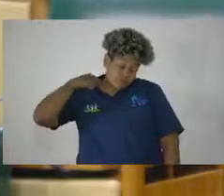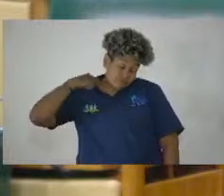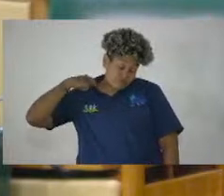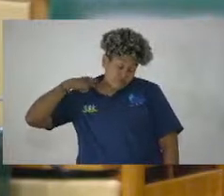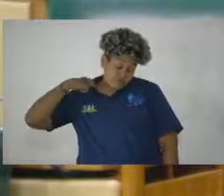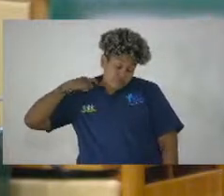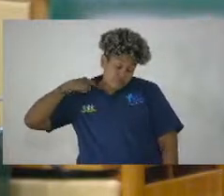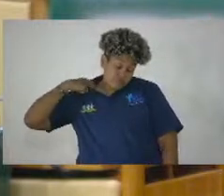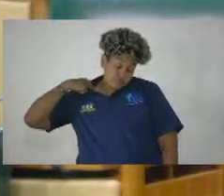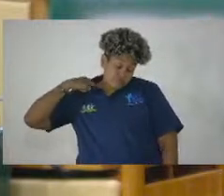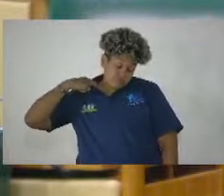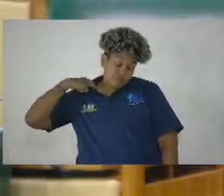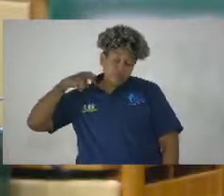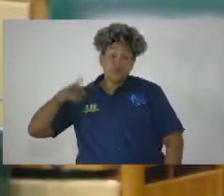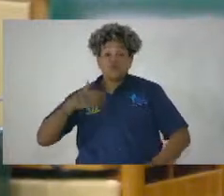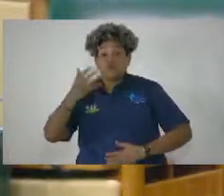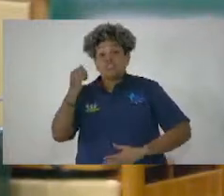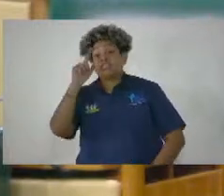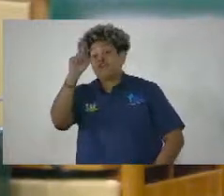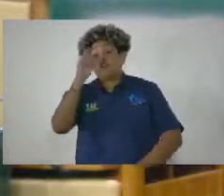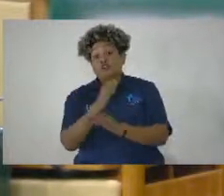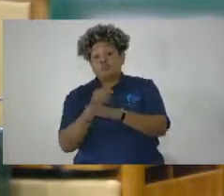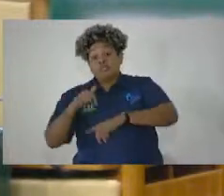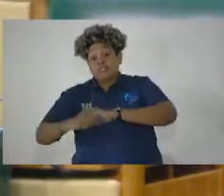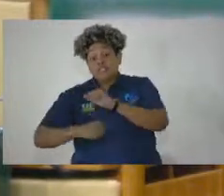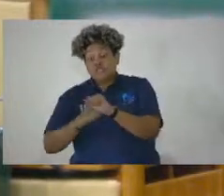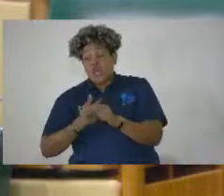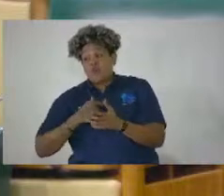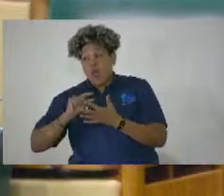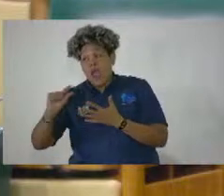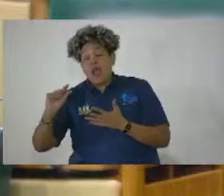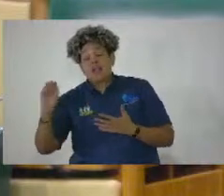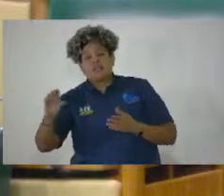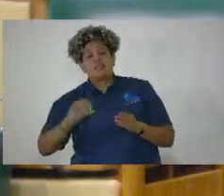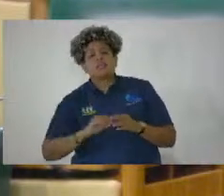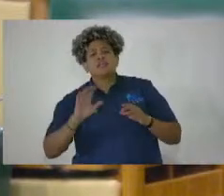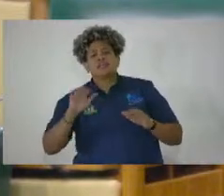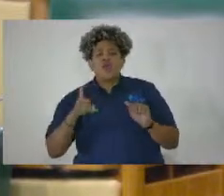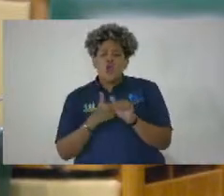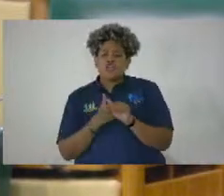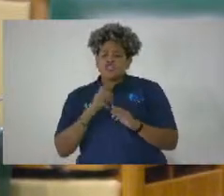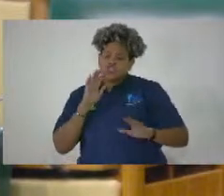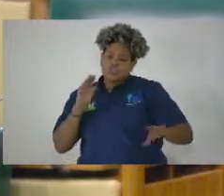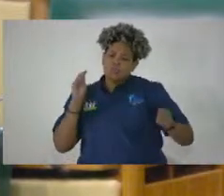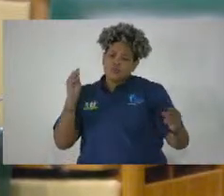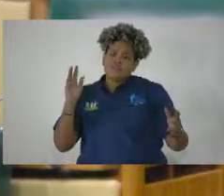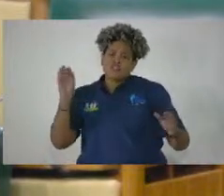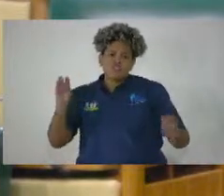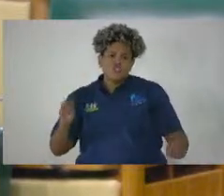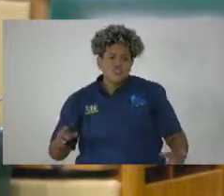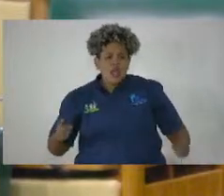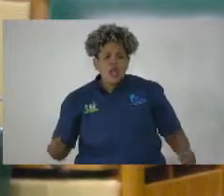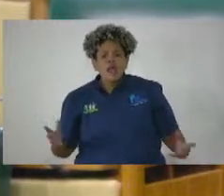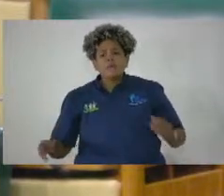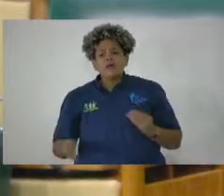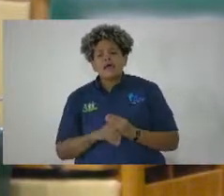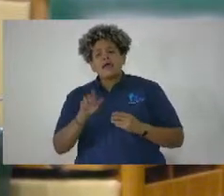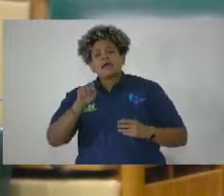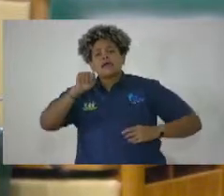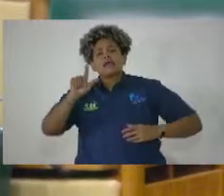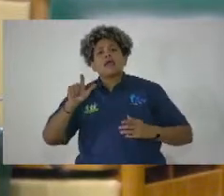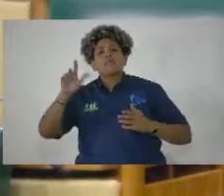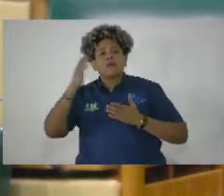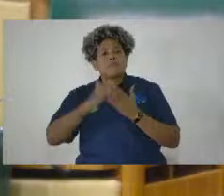this year, and we are making an allocation within the contingency provision of the capital part